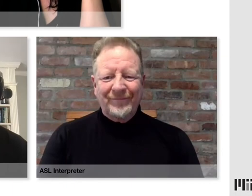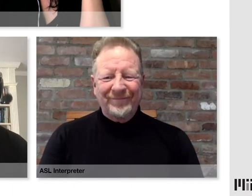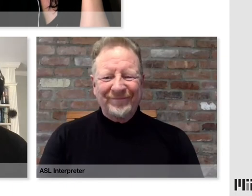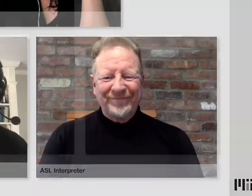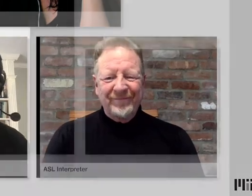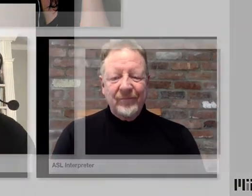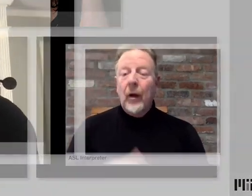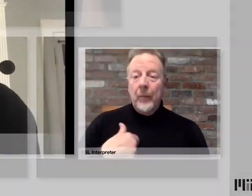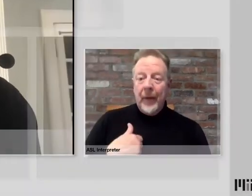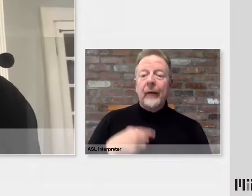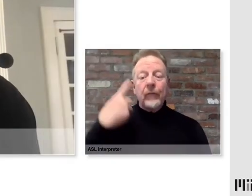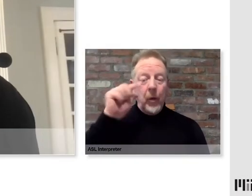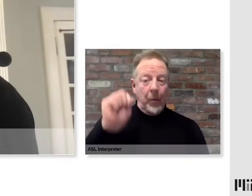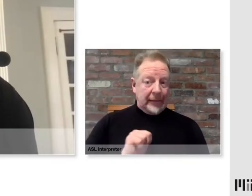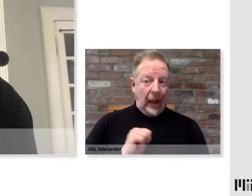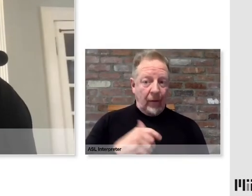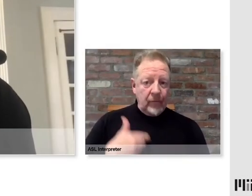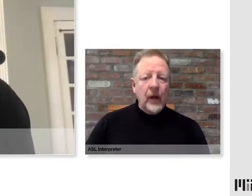Well, just for me,